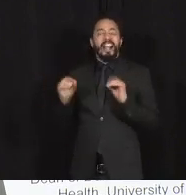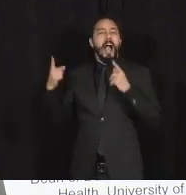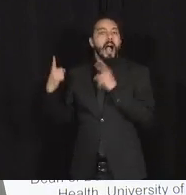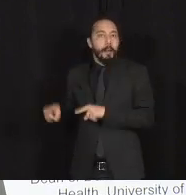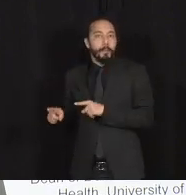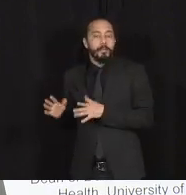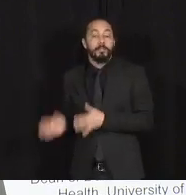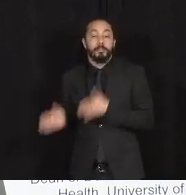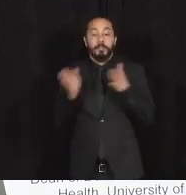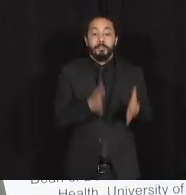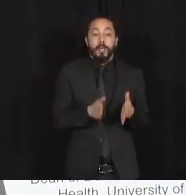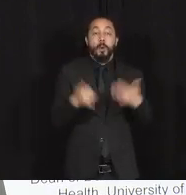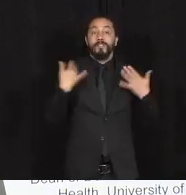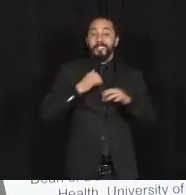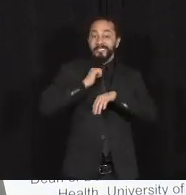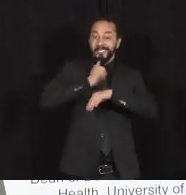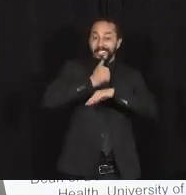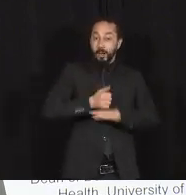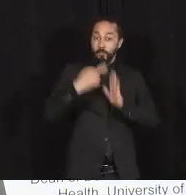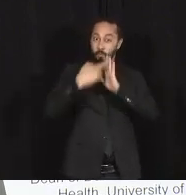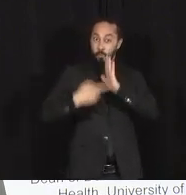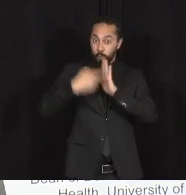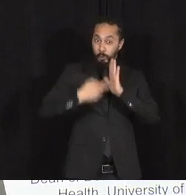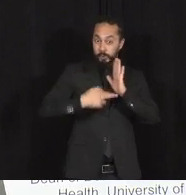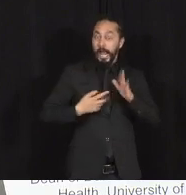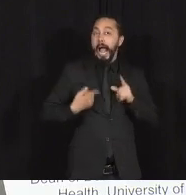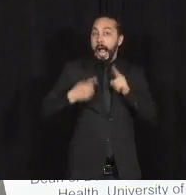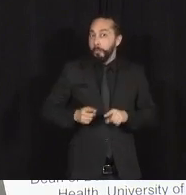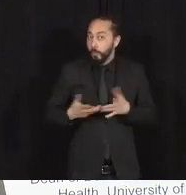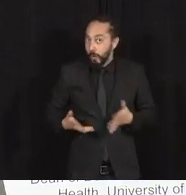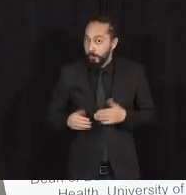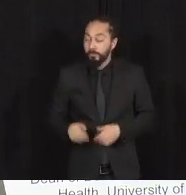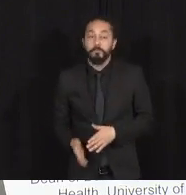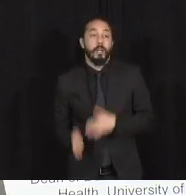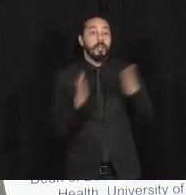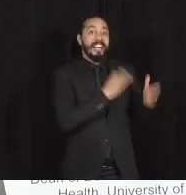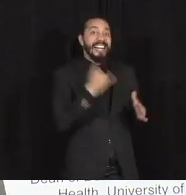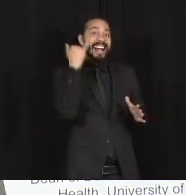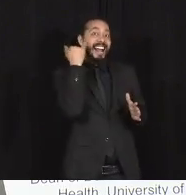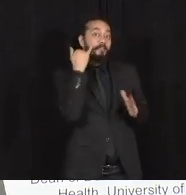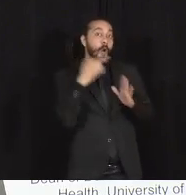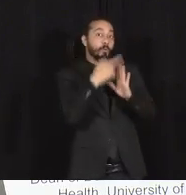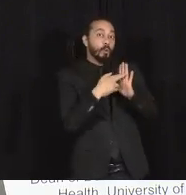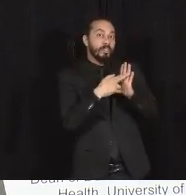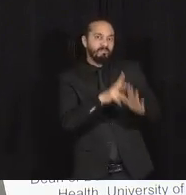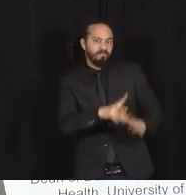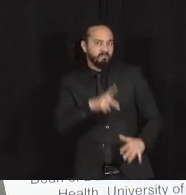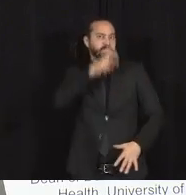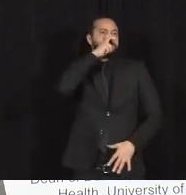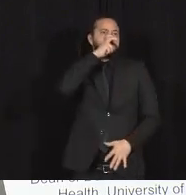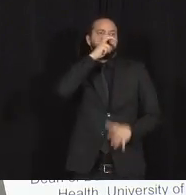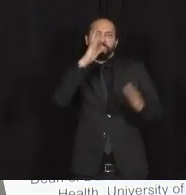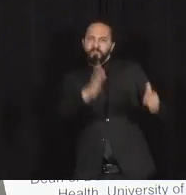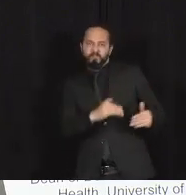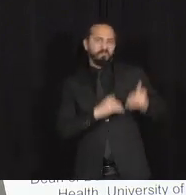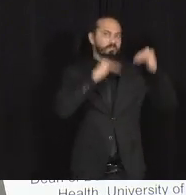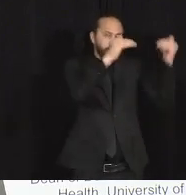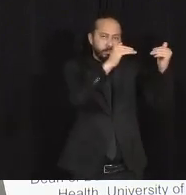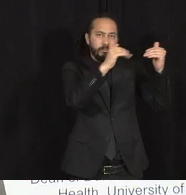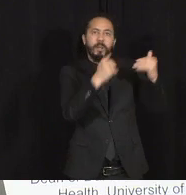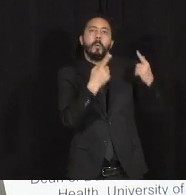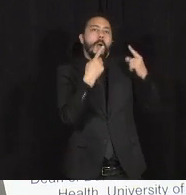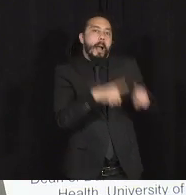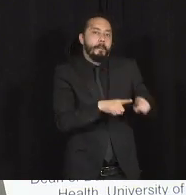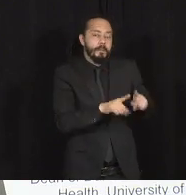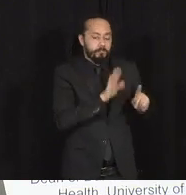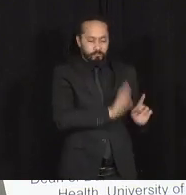about what could happen if we had enhanced measures to continue this or to try to suppress the disease as far as we can. It's important to note,